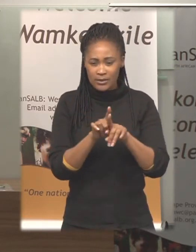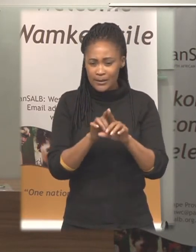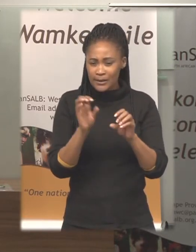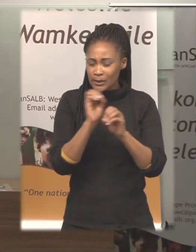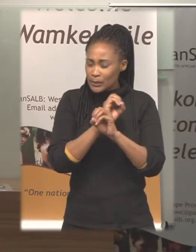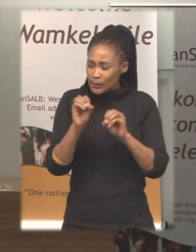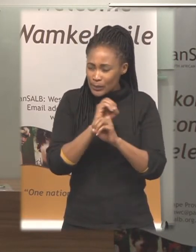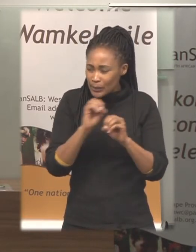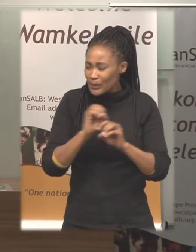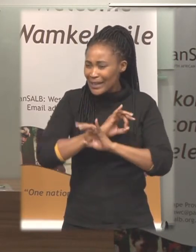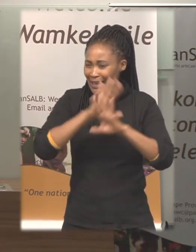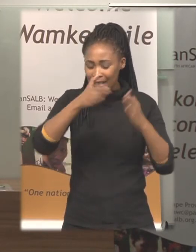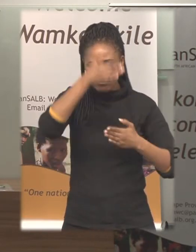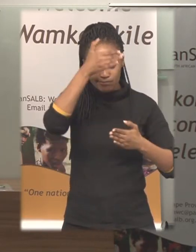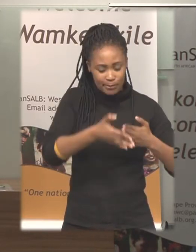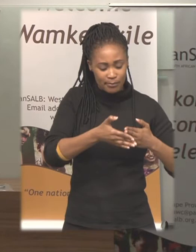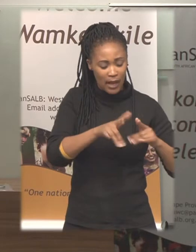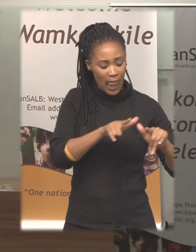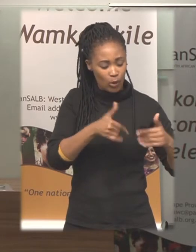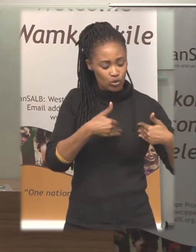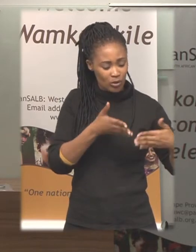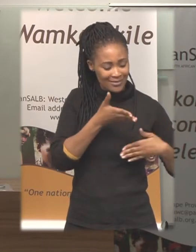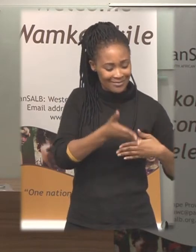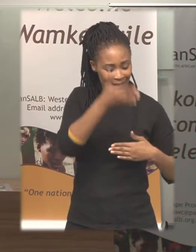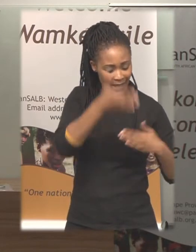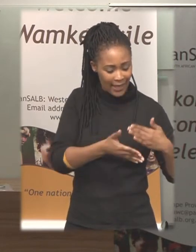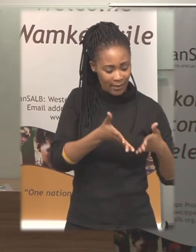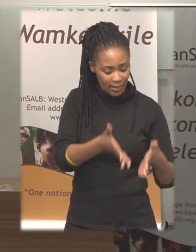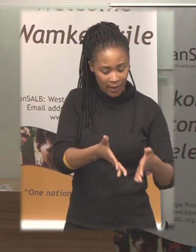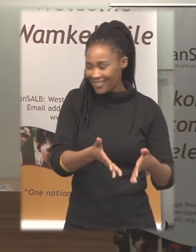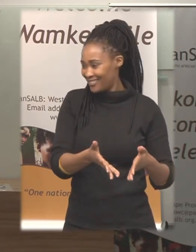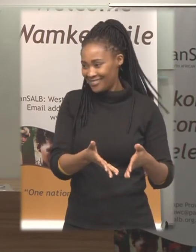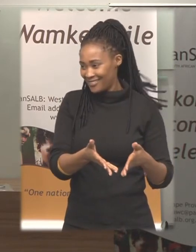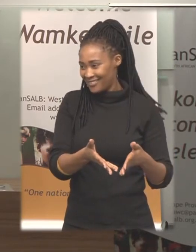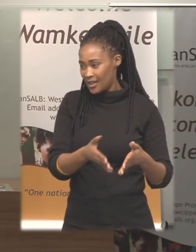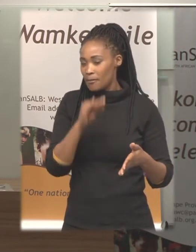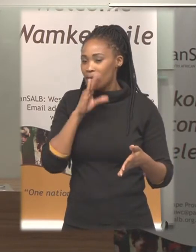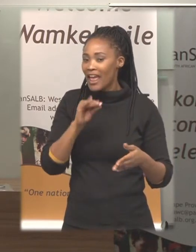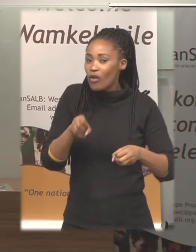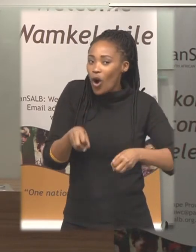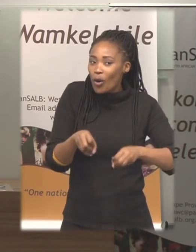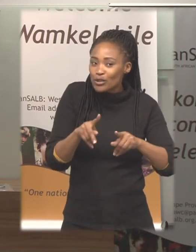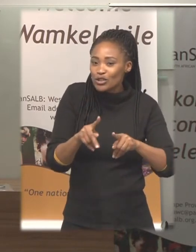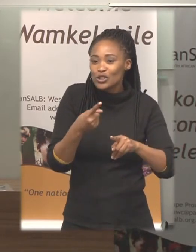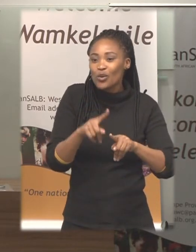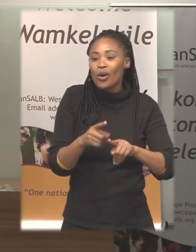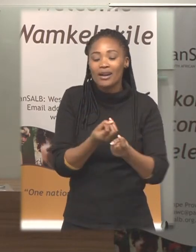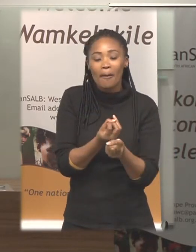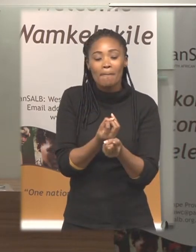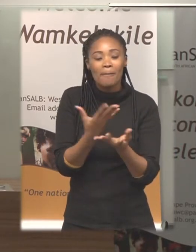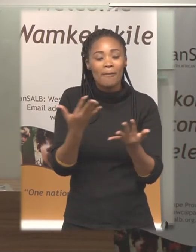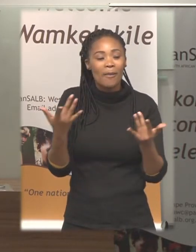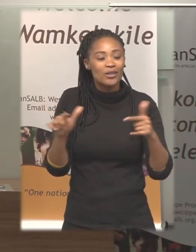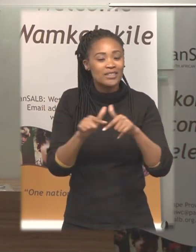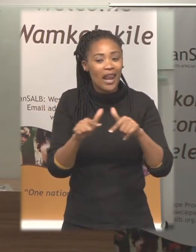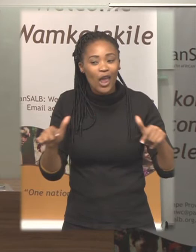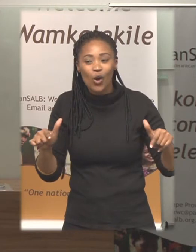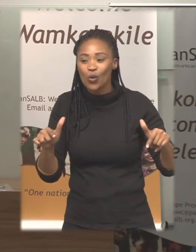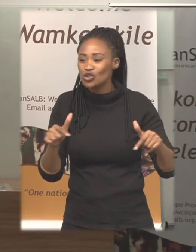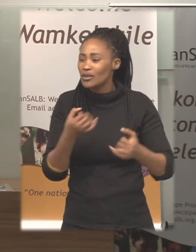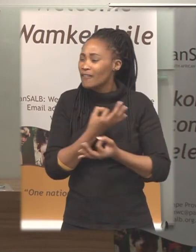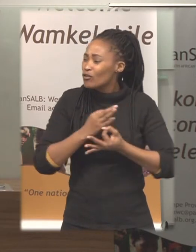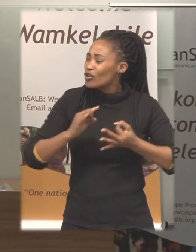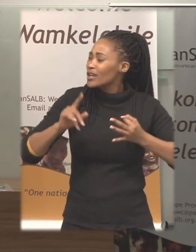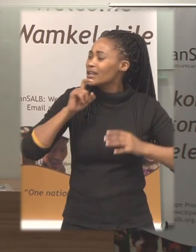clear-cut boundaries between the languages of bilinguals, that given the opportunity, bilinguals, multilinguals freely